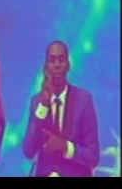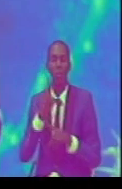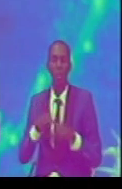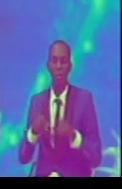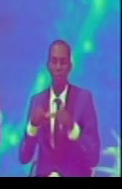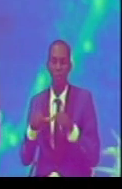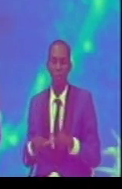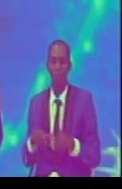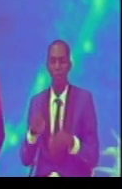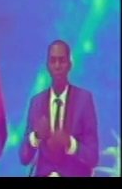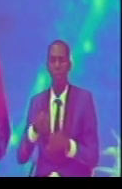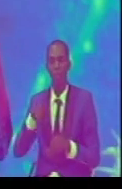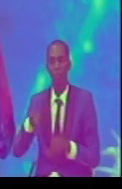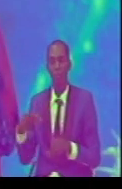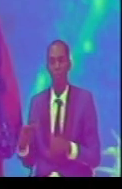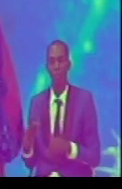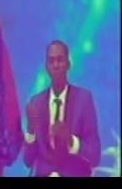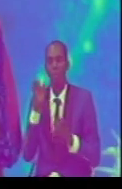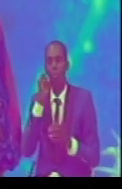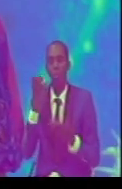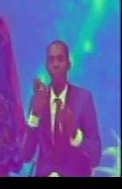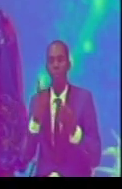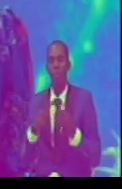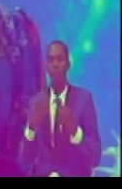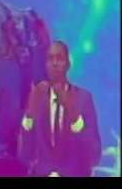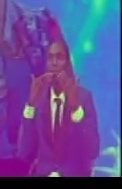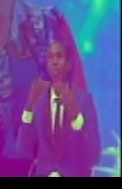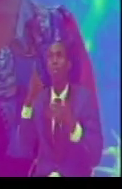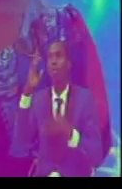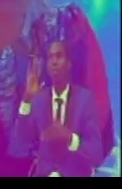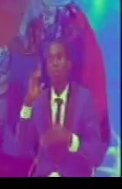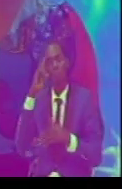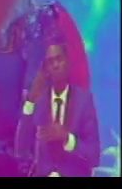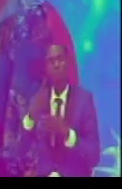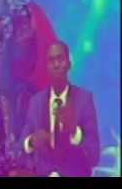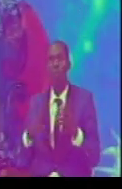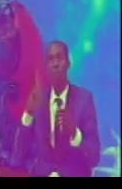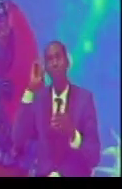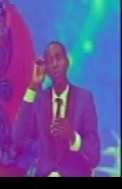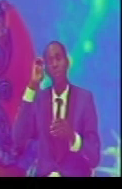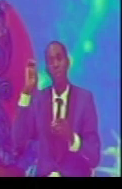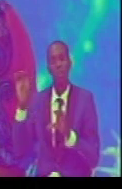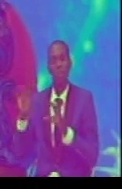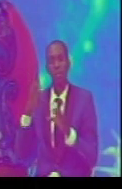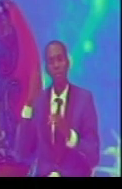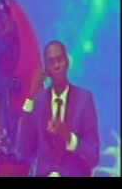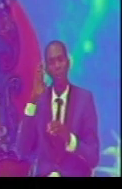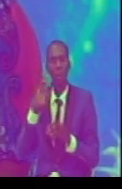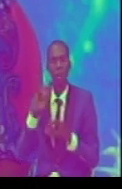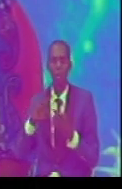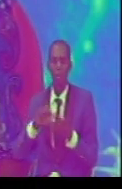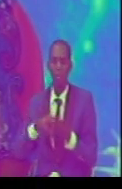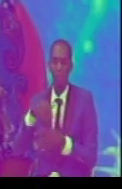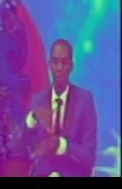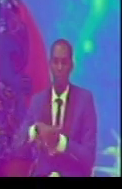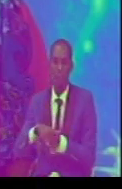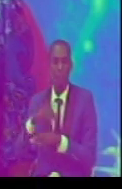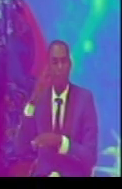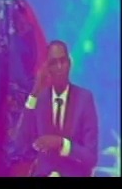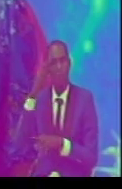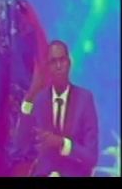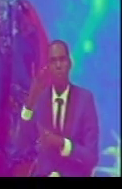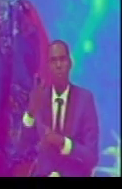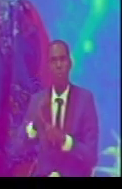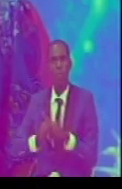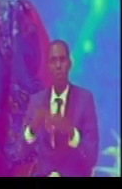But I stayed in Port Harcourt here. I want to thank God for what God has done for me this night. I've been having this stomach